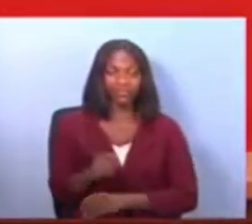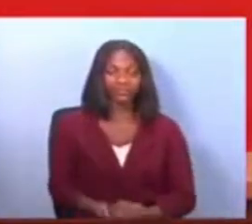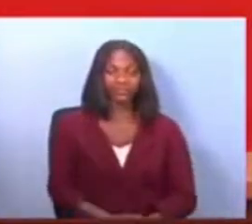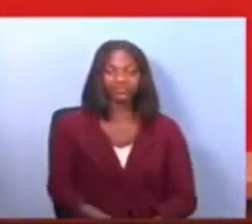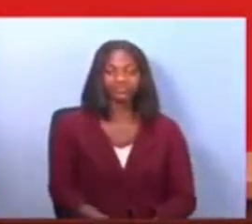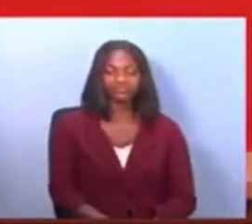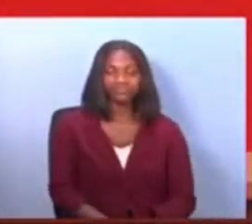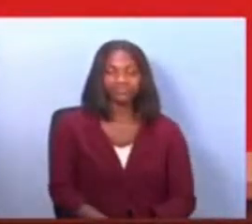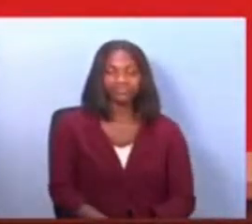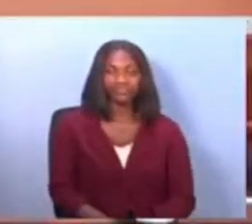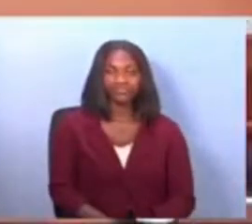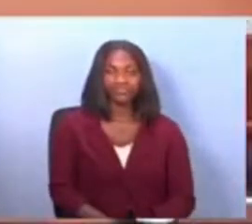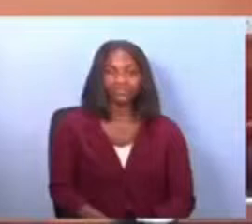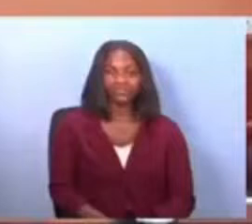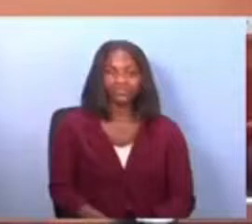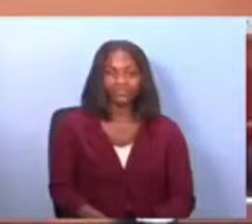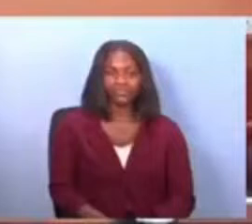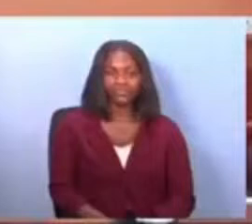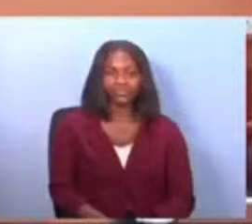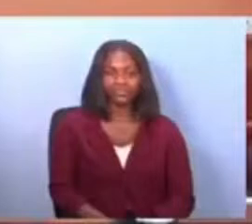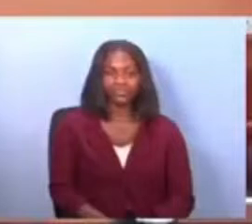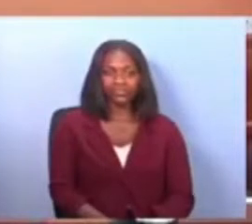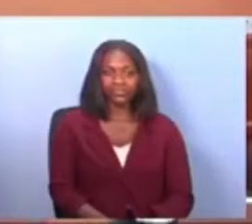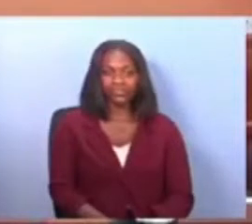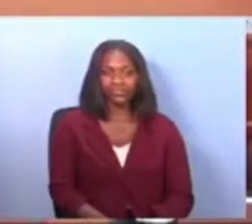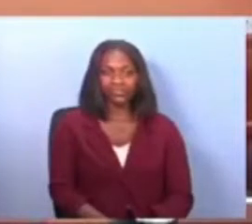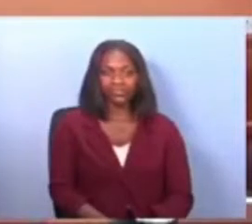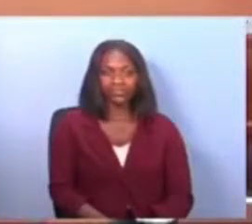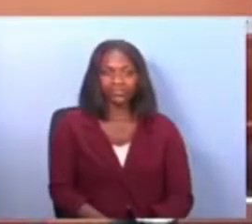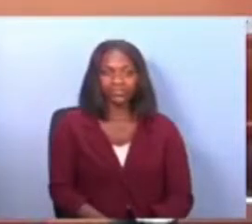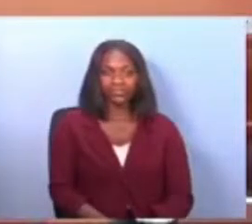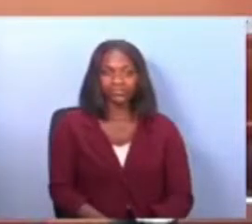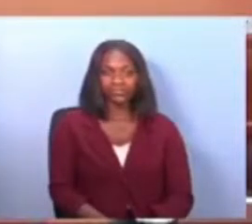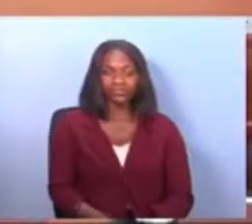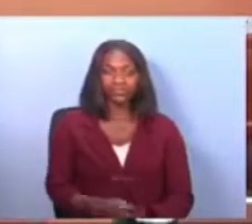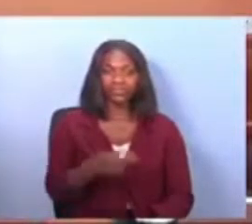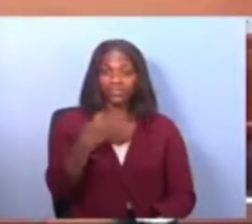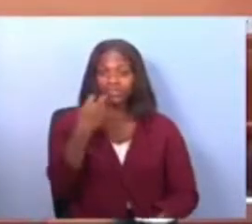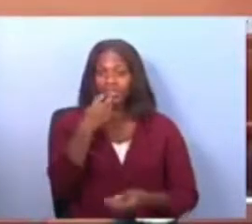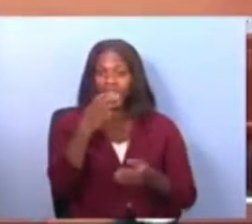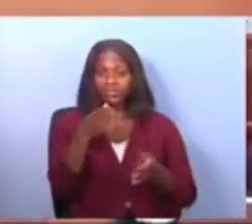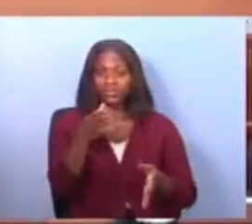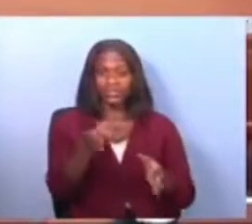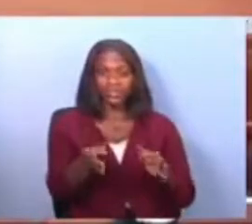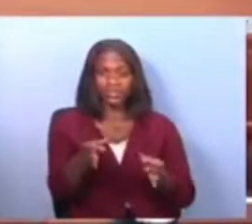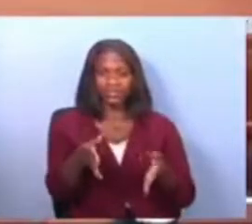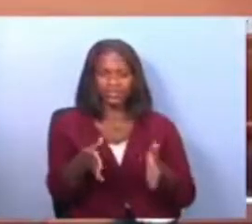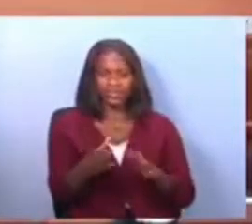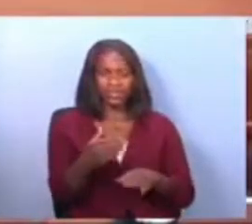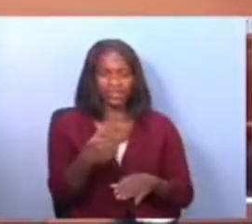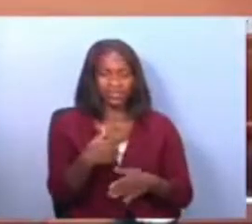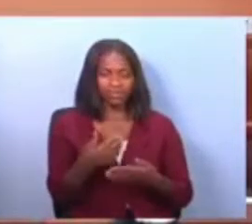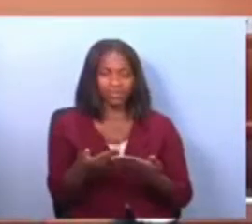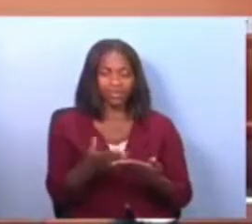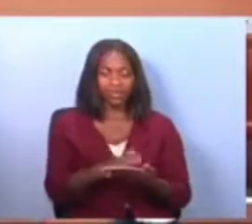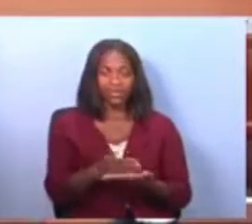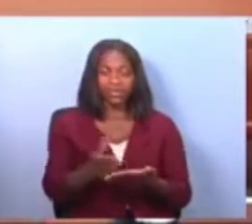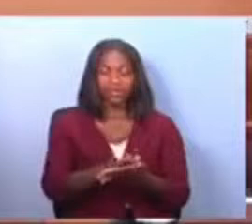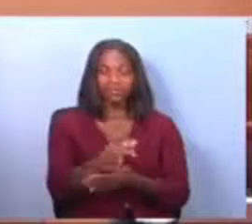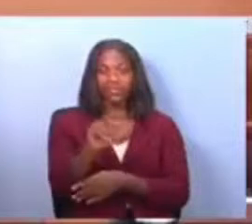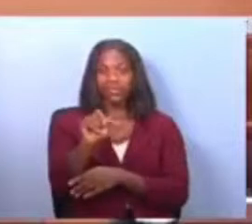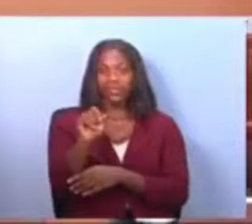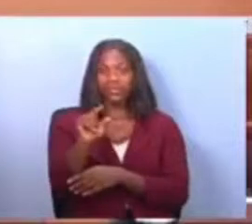Speaker, if you may, indulge me back to page 11. I try to catch your